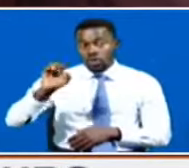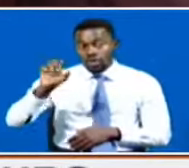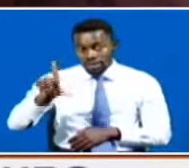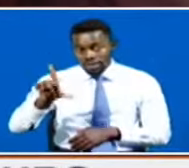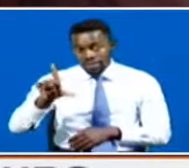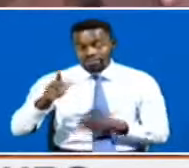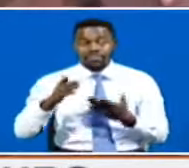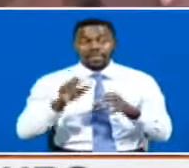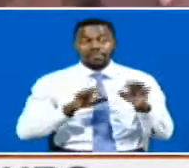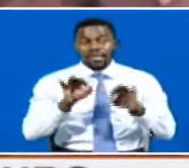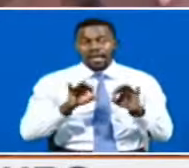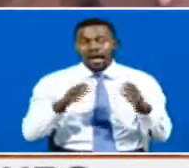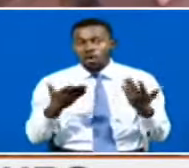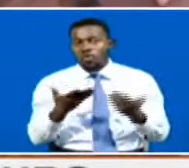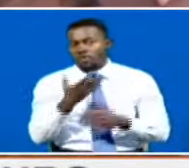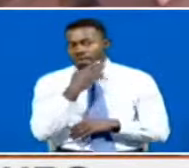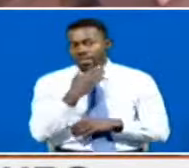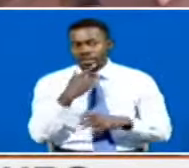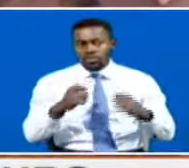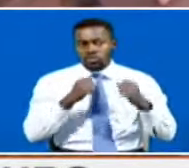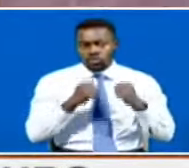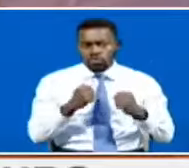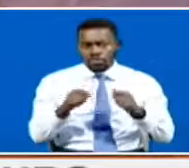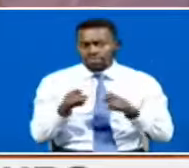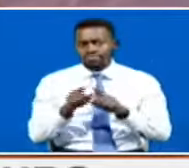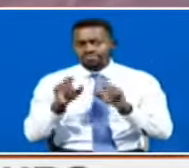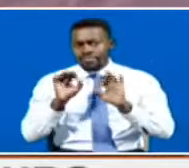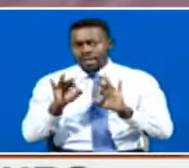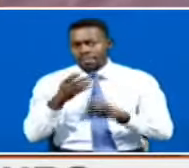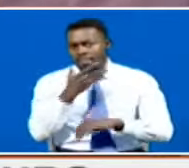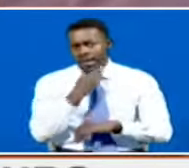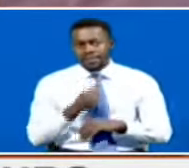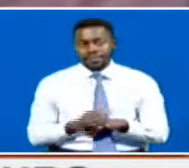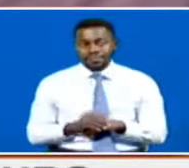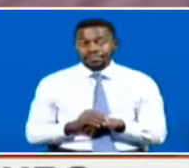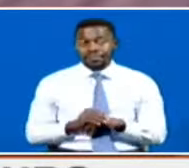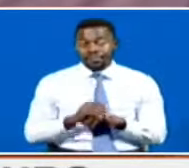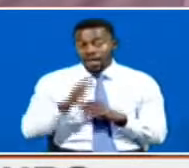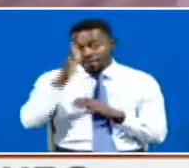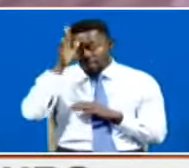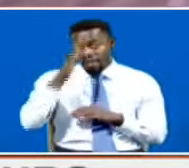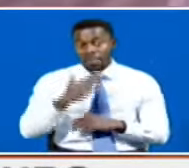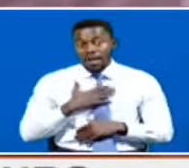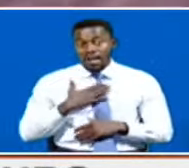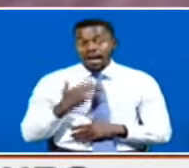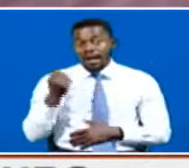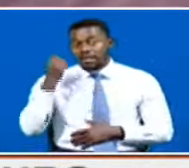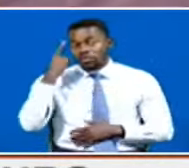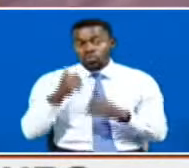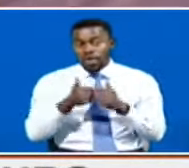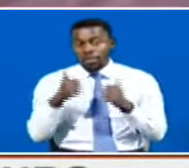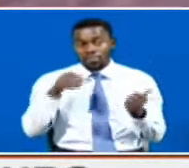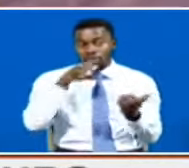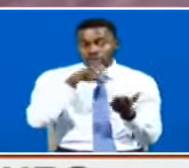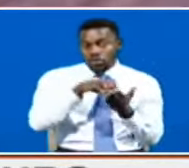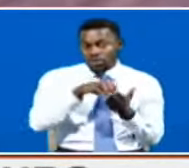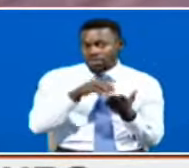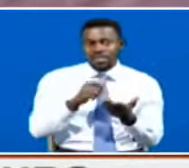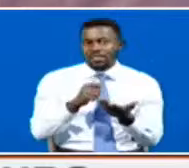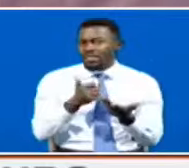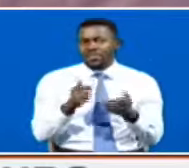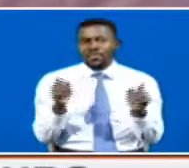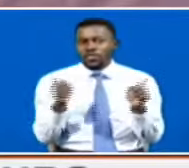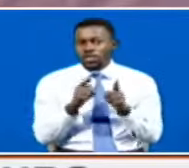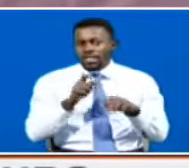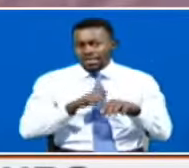his father's generosity, courage, and simplicity. He understood that his position was temporary and it